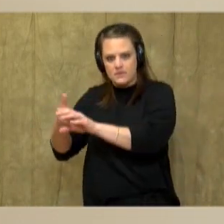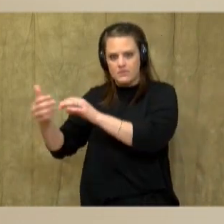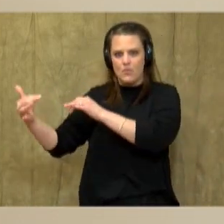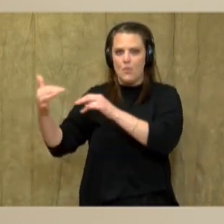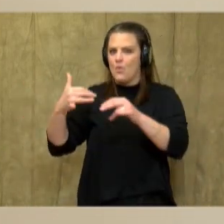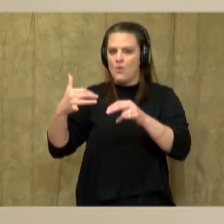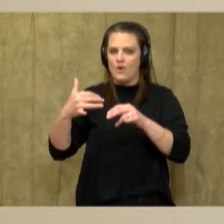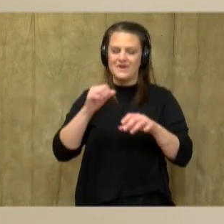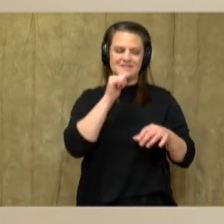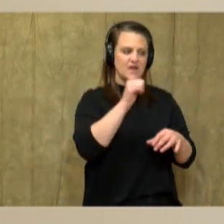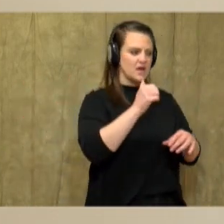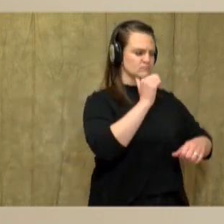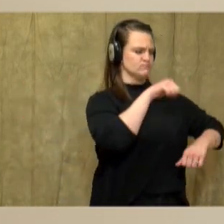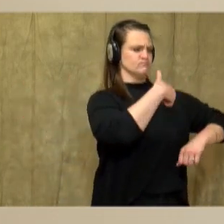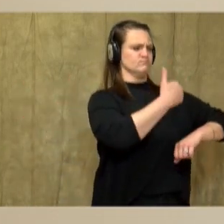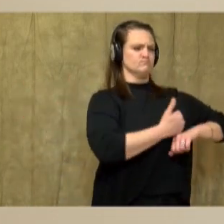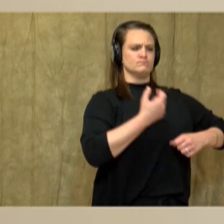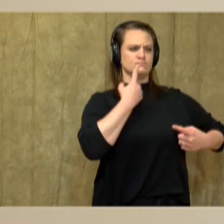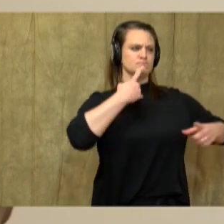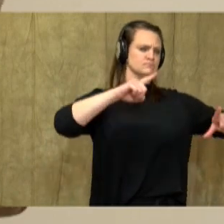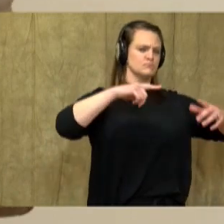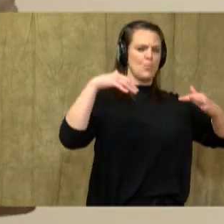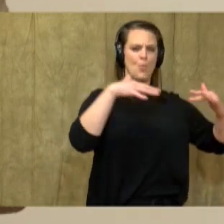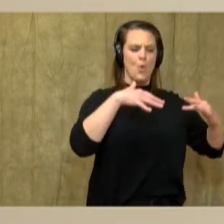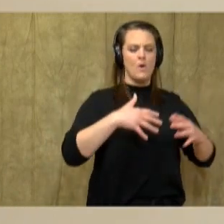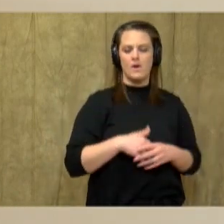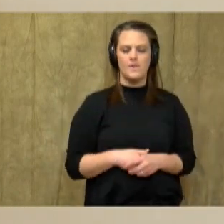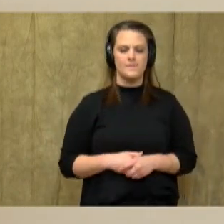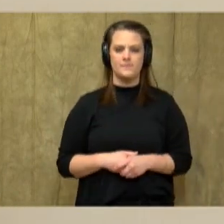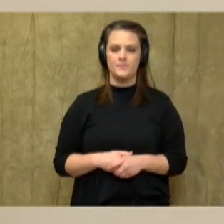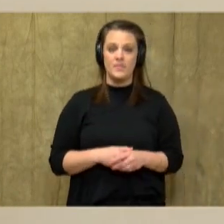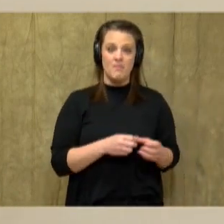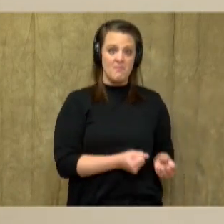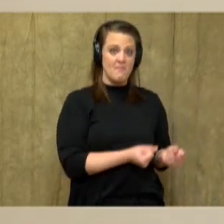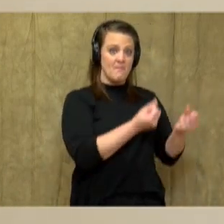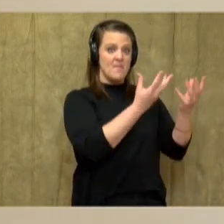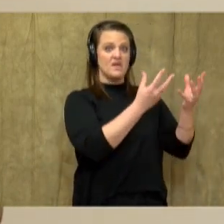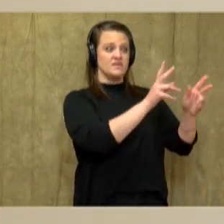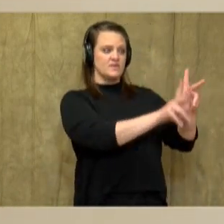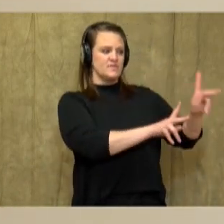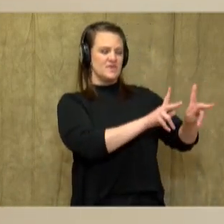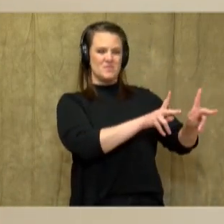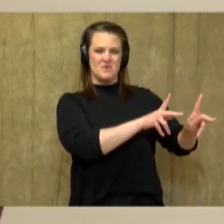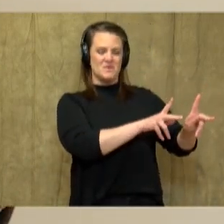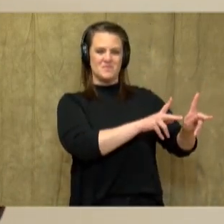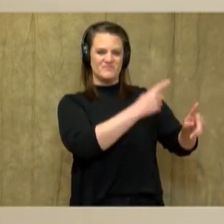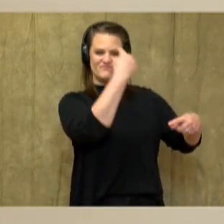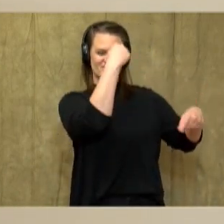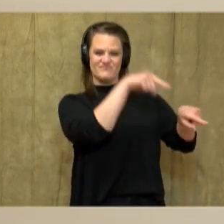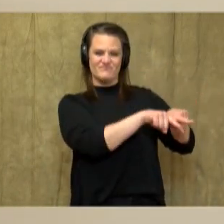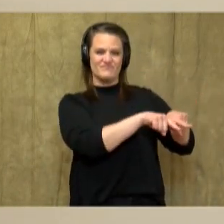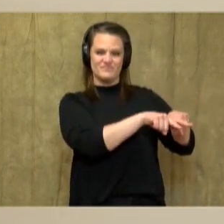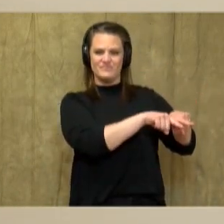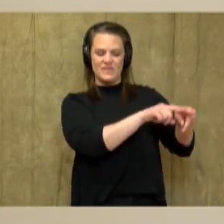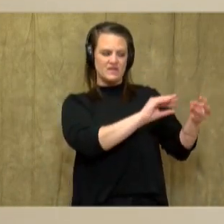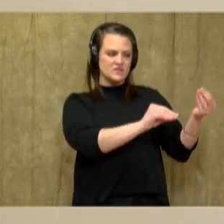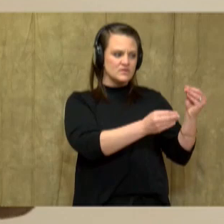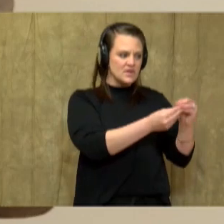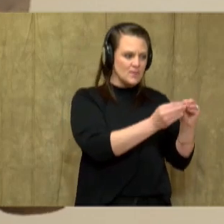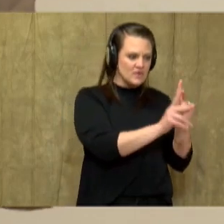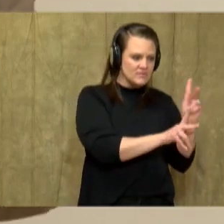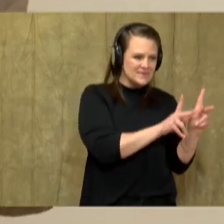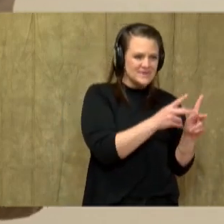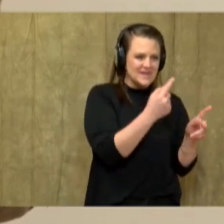no declaration of war. Now, there are many people that disagreed with the decision to fight, and that number will increase over time. It starts